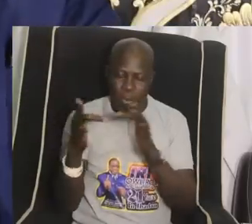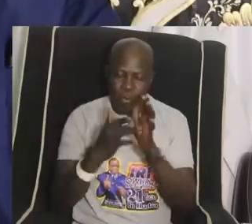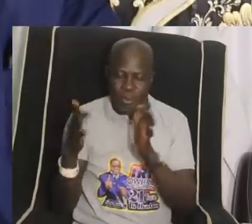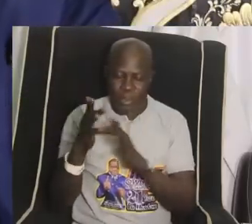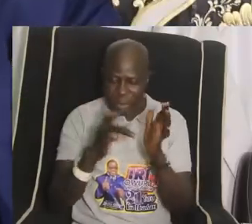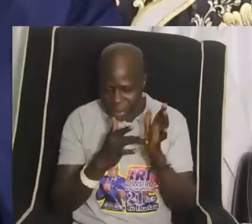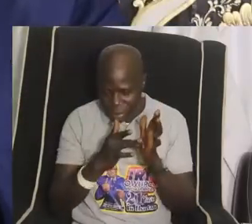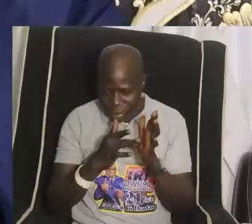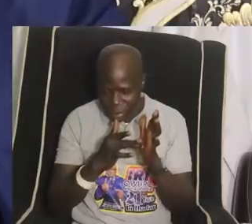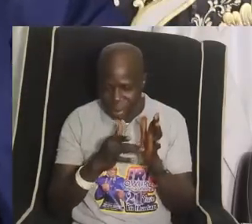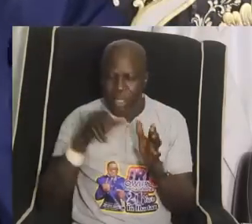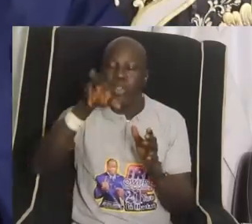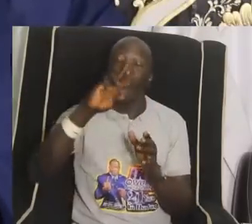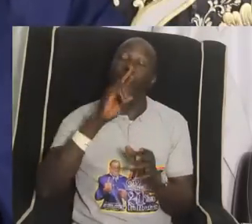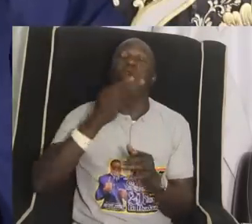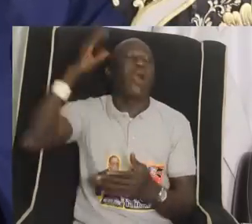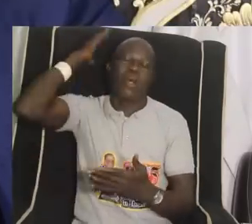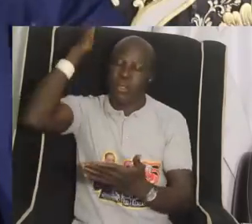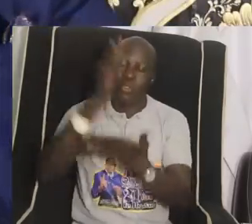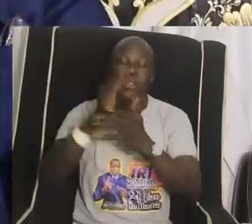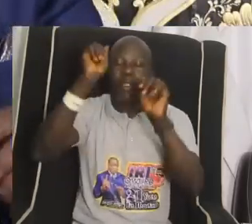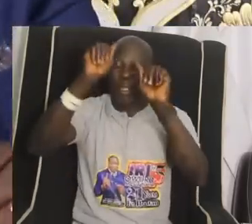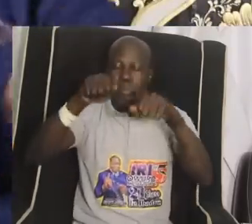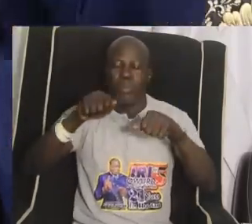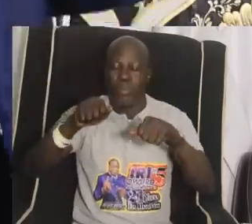Jesus. For Jesus. You are unstoppable.